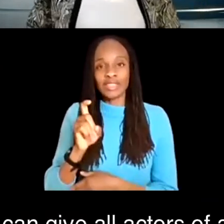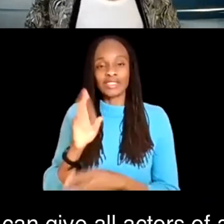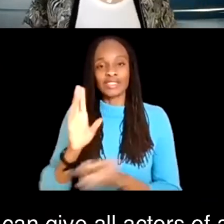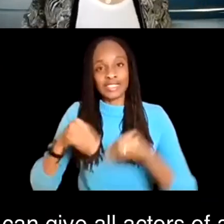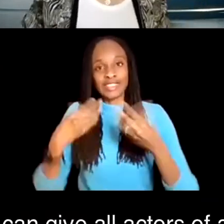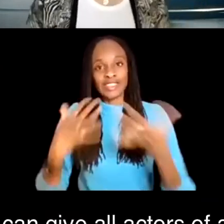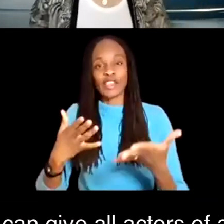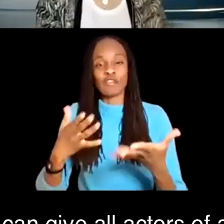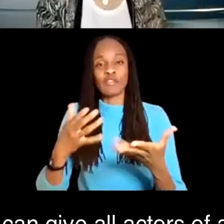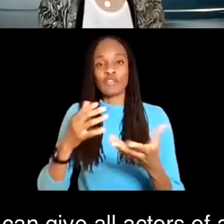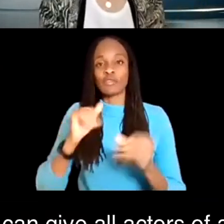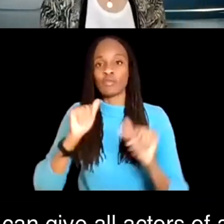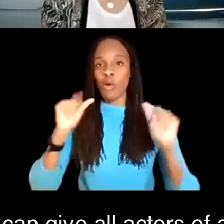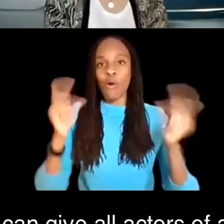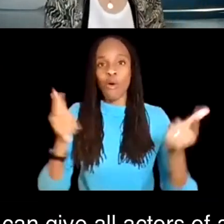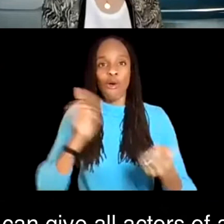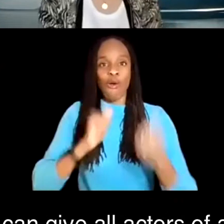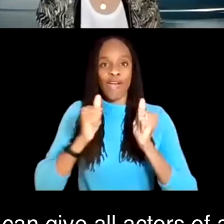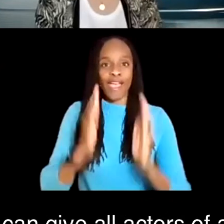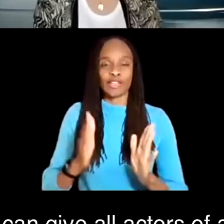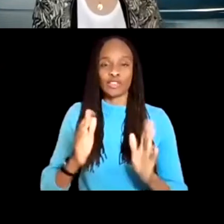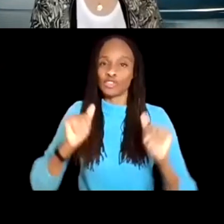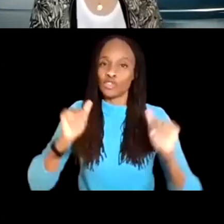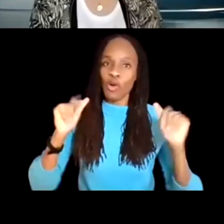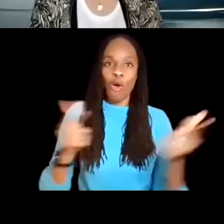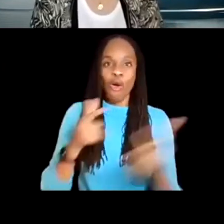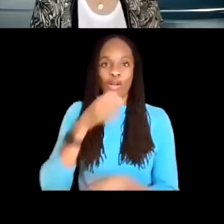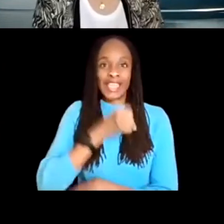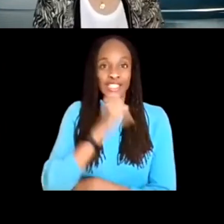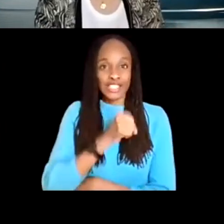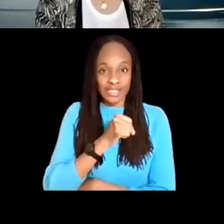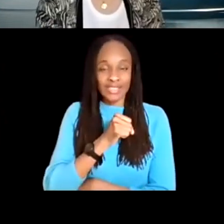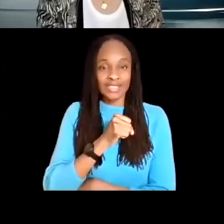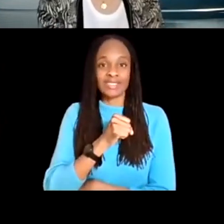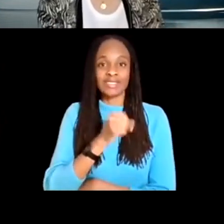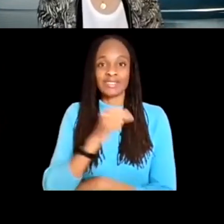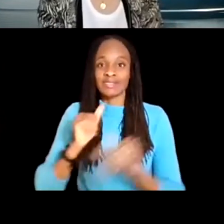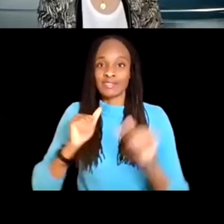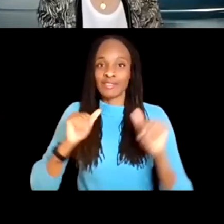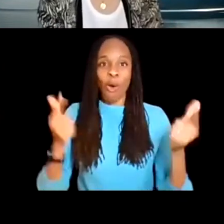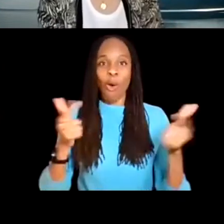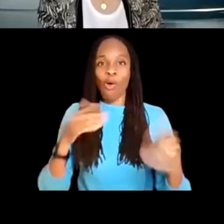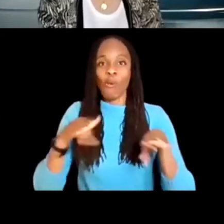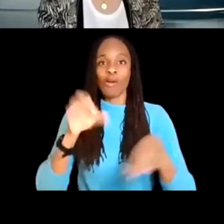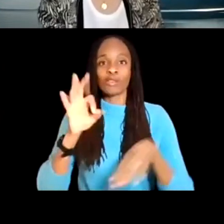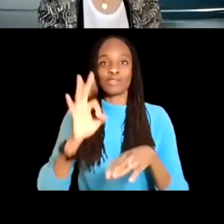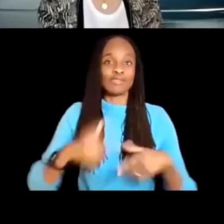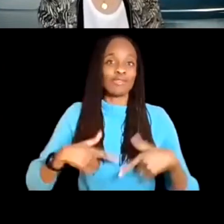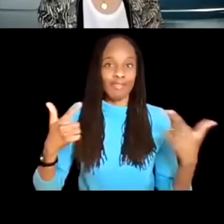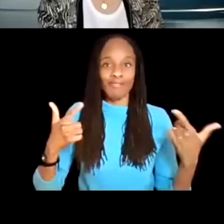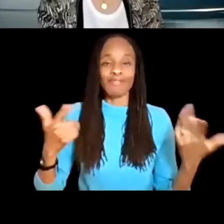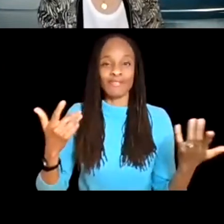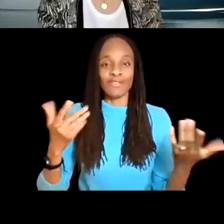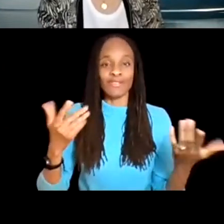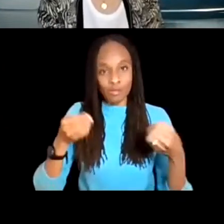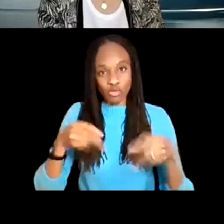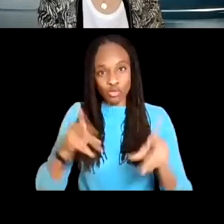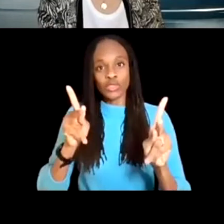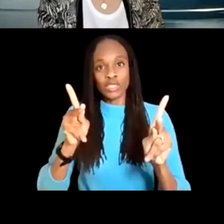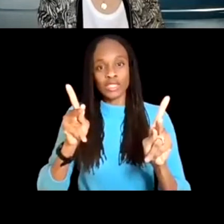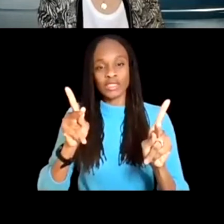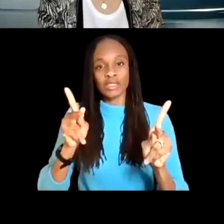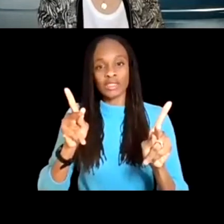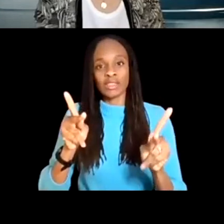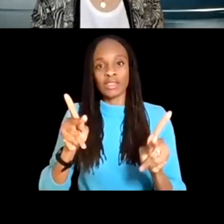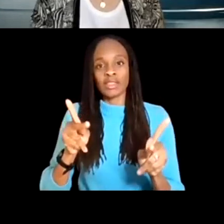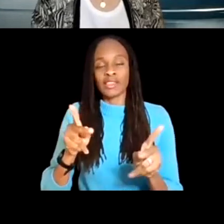of all ages and, you know, kind of all walks opportunities. Because, you know, I've been